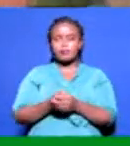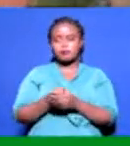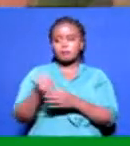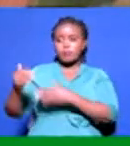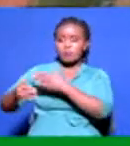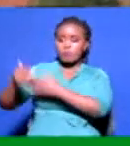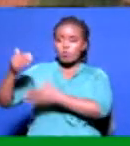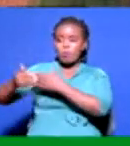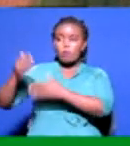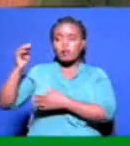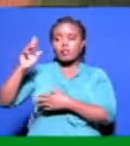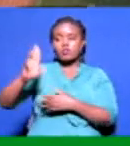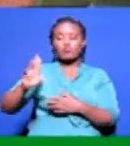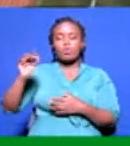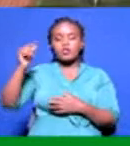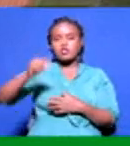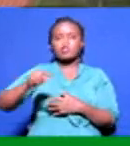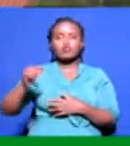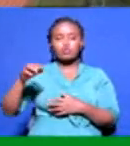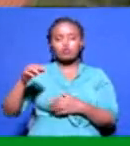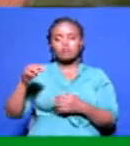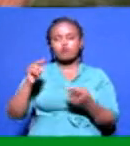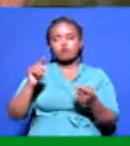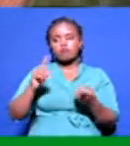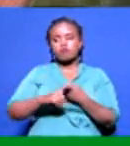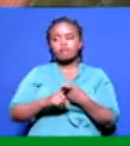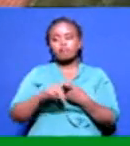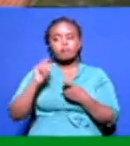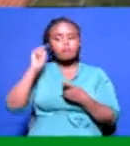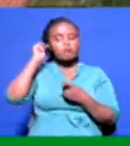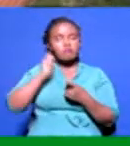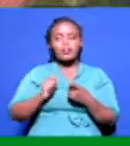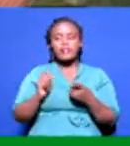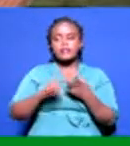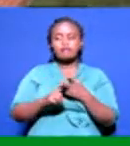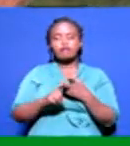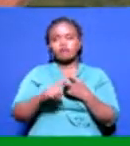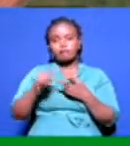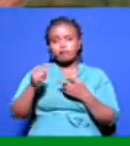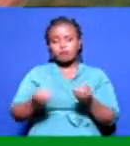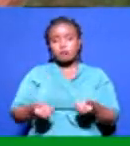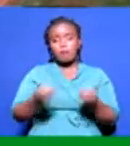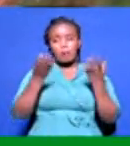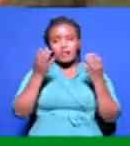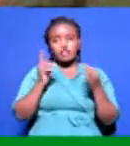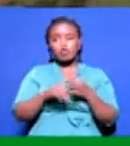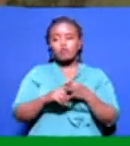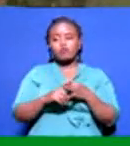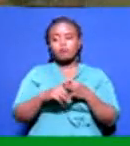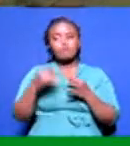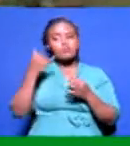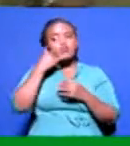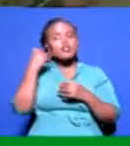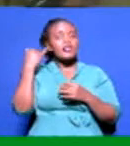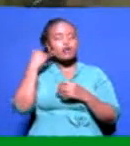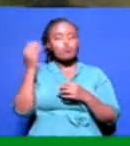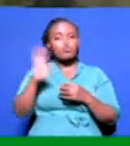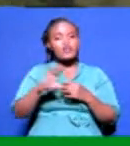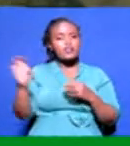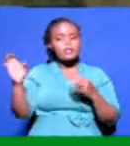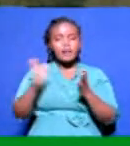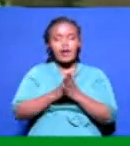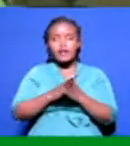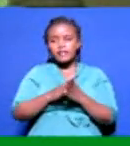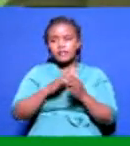to the northwest, Baringo County to the north, Nandi County to the northwest, Nakuru County to the east, and Bomet County to the